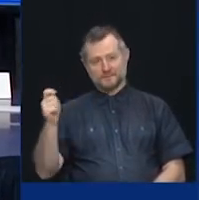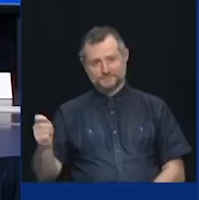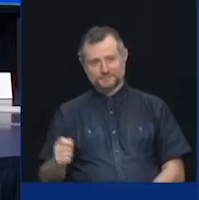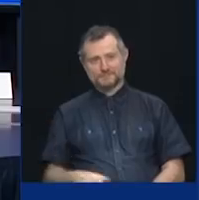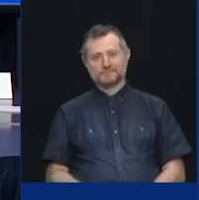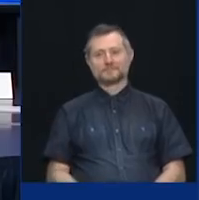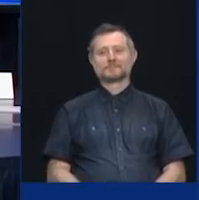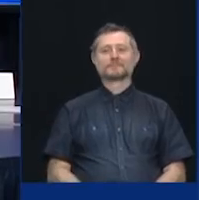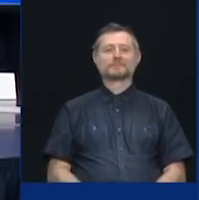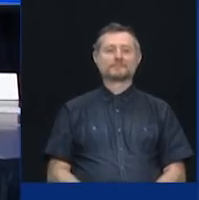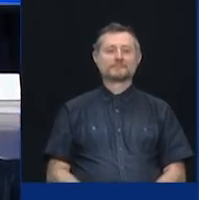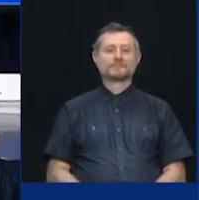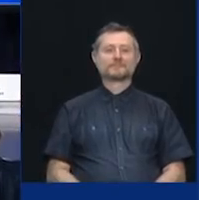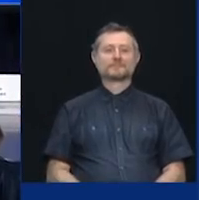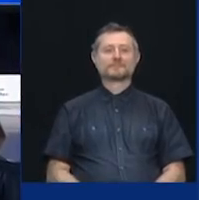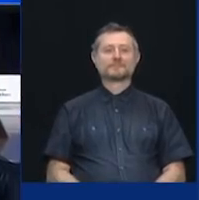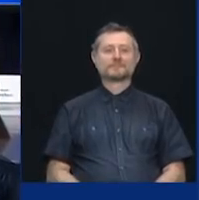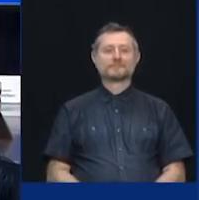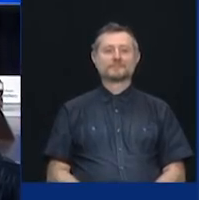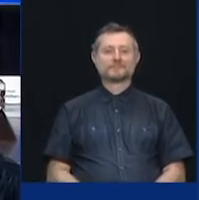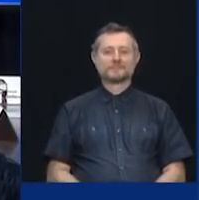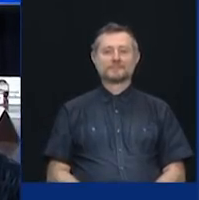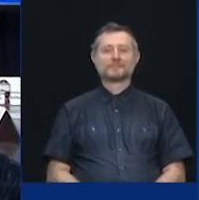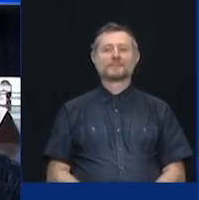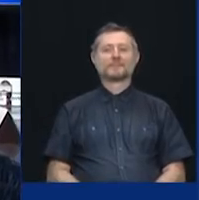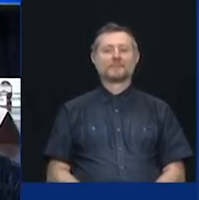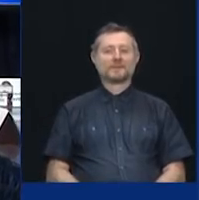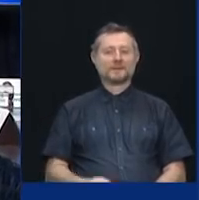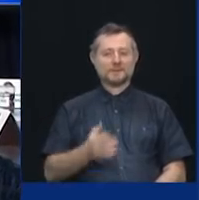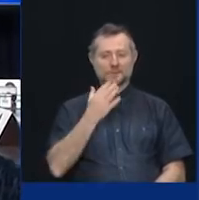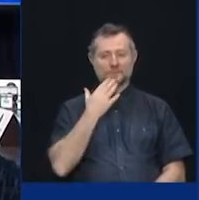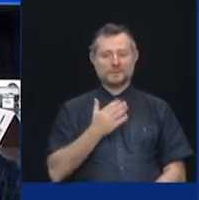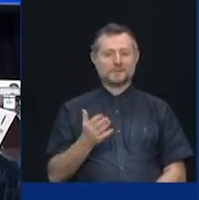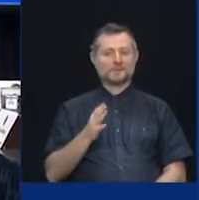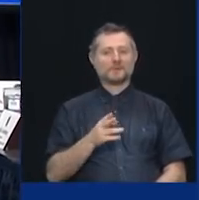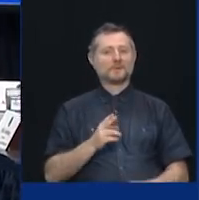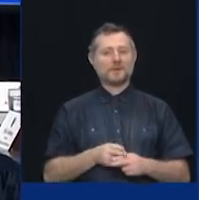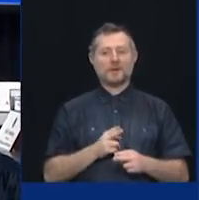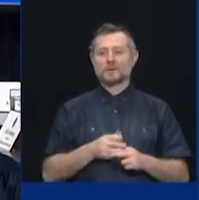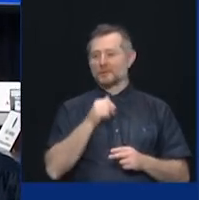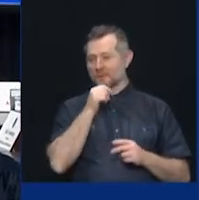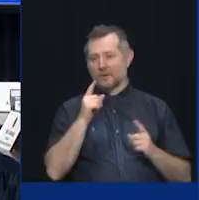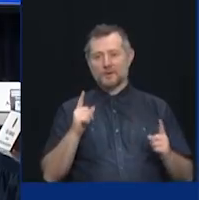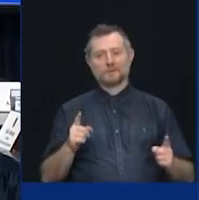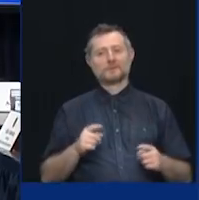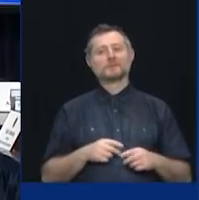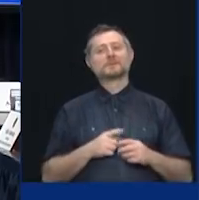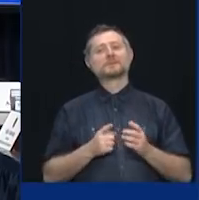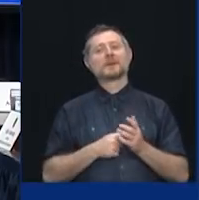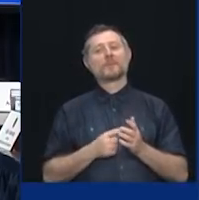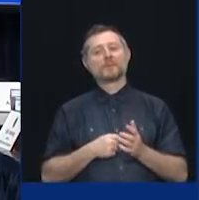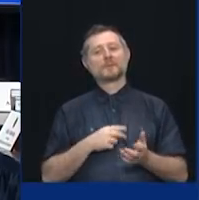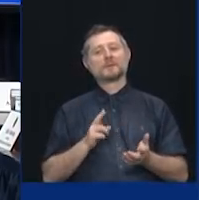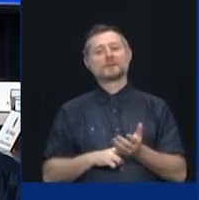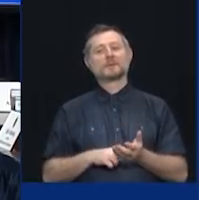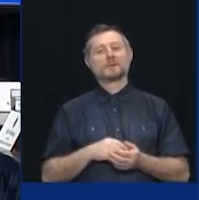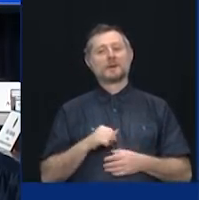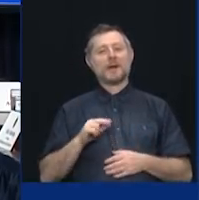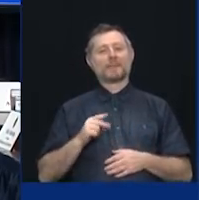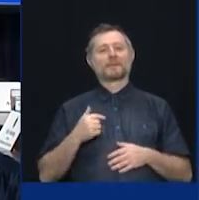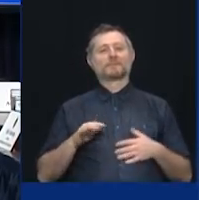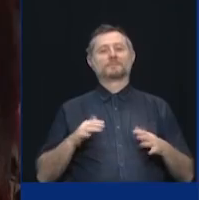Good thing you don't have a really long name. Yeah, I know. Sometimes I just do Andy. Who didn't get one? There you